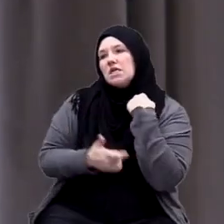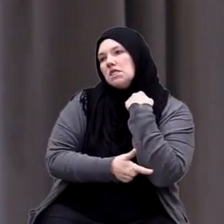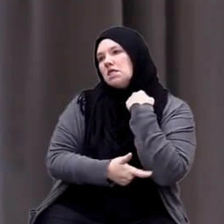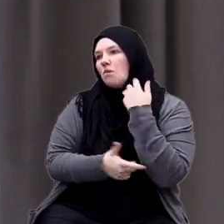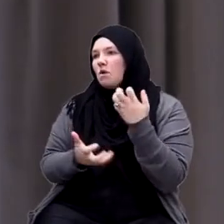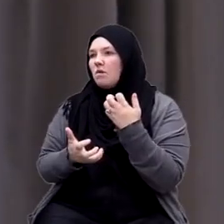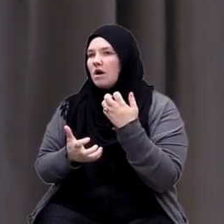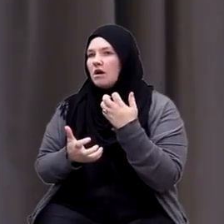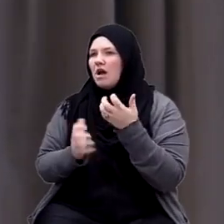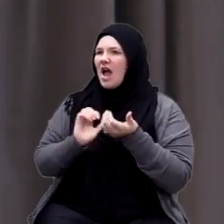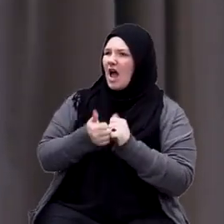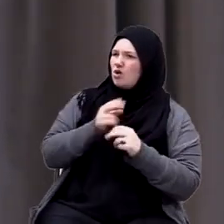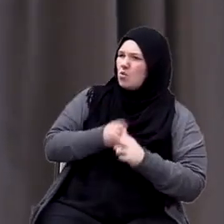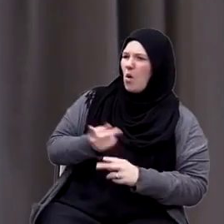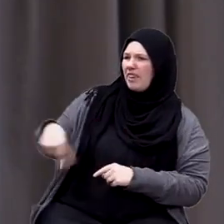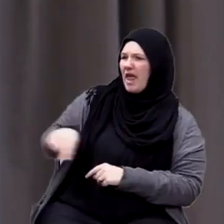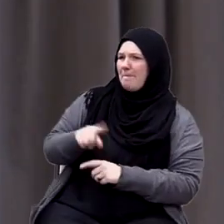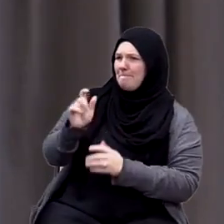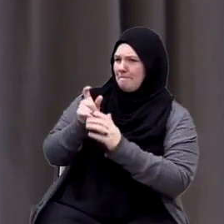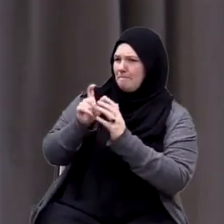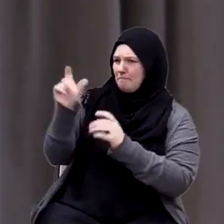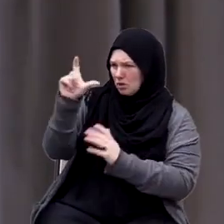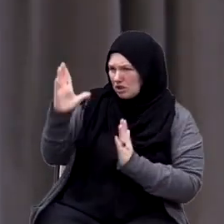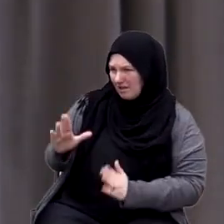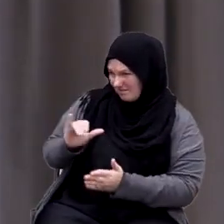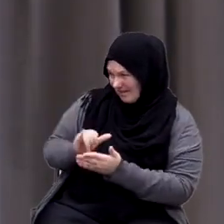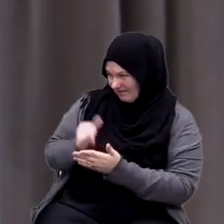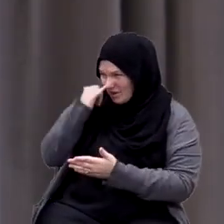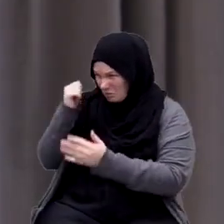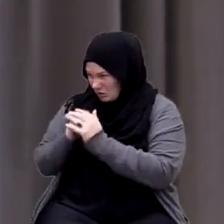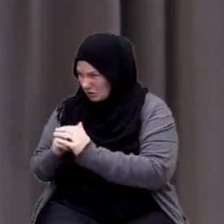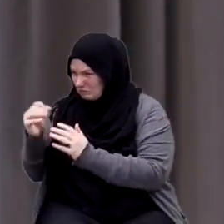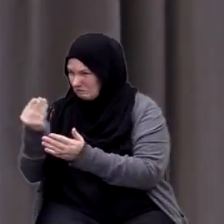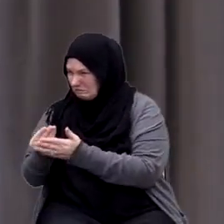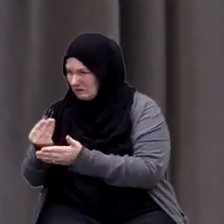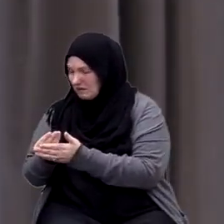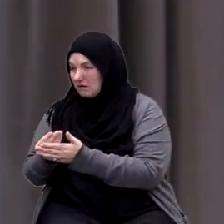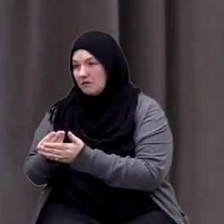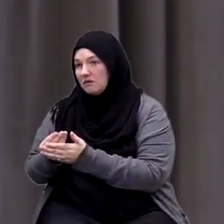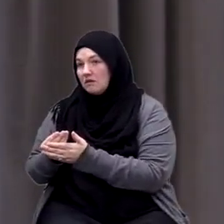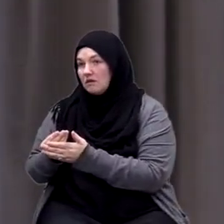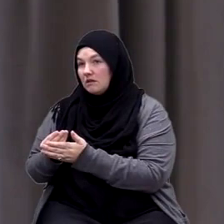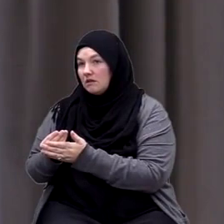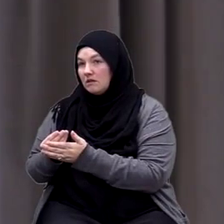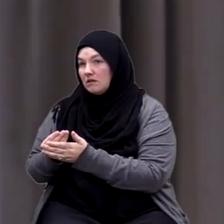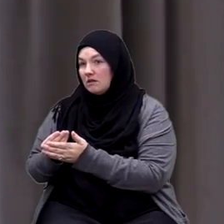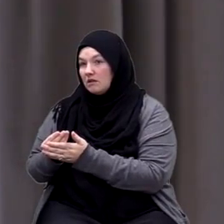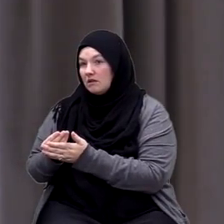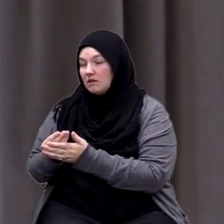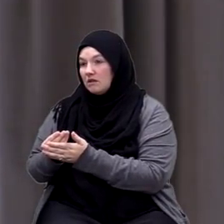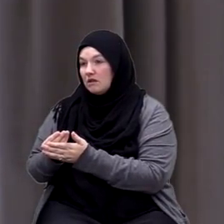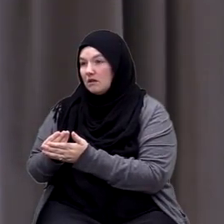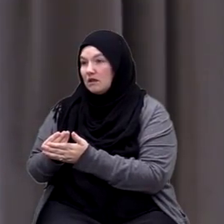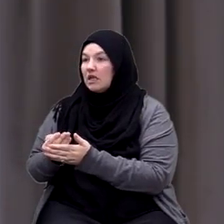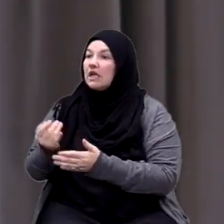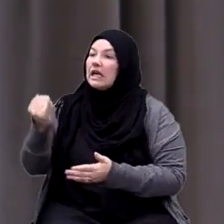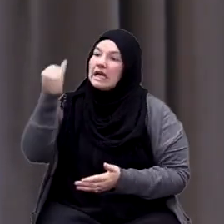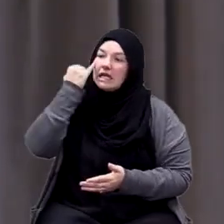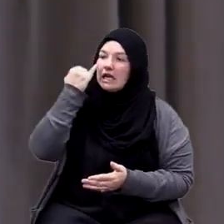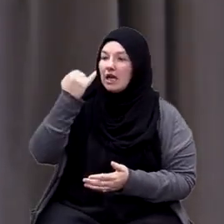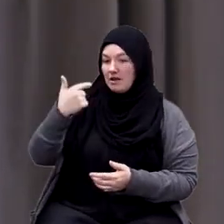You ask, how do you call them Muslims if this is what they worship? If you say otherwise, you kick 50% of